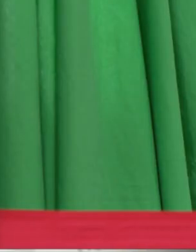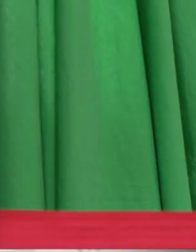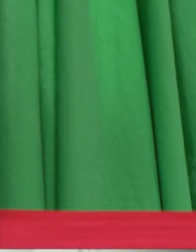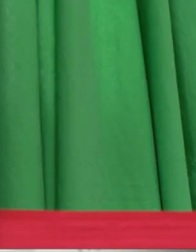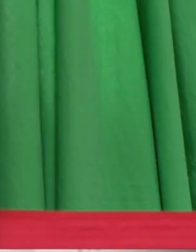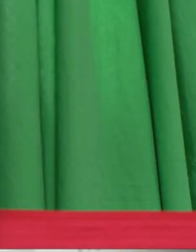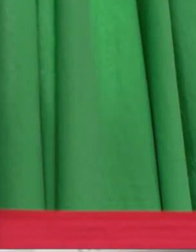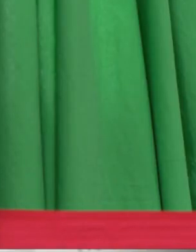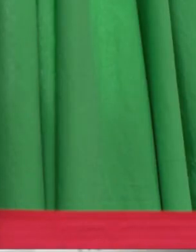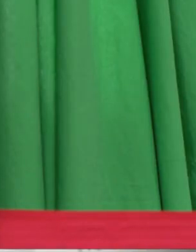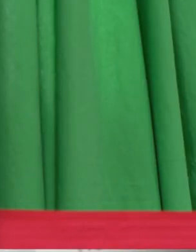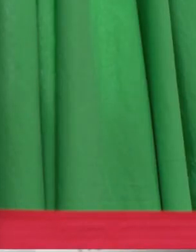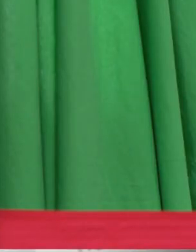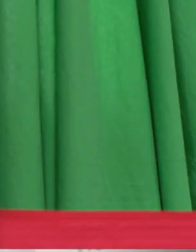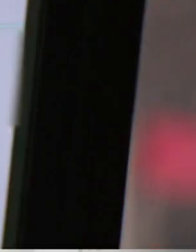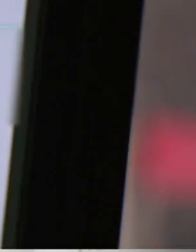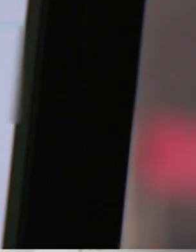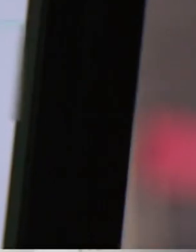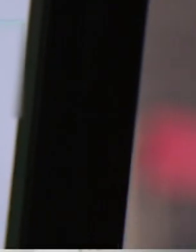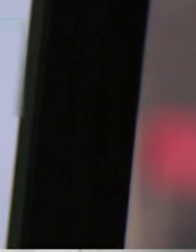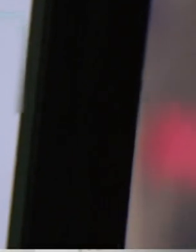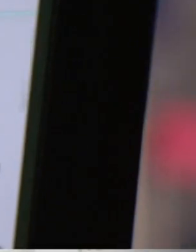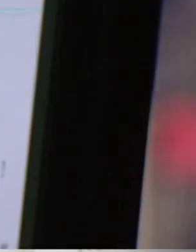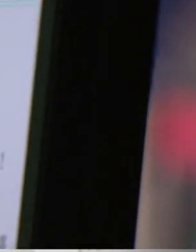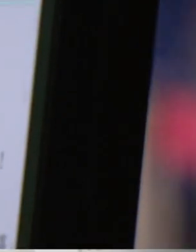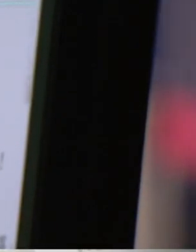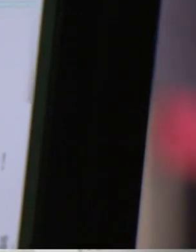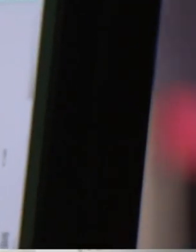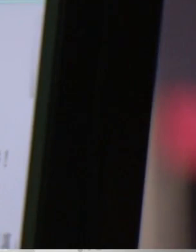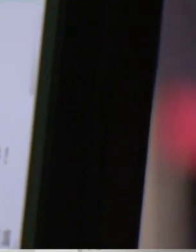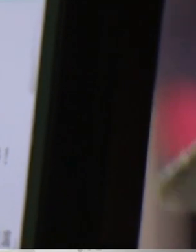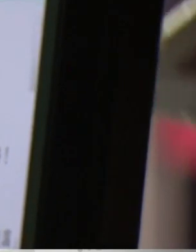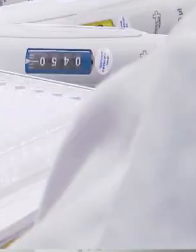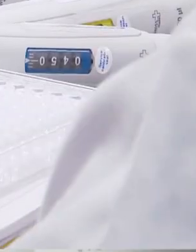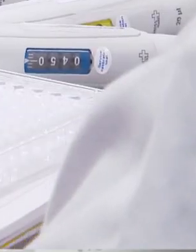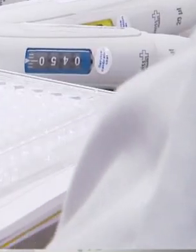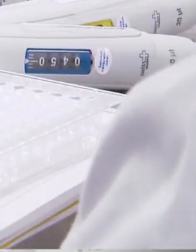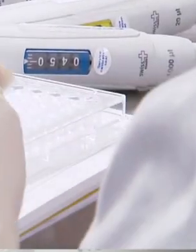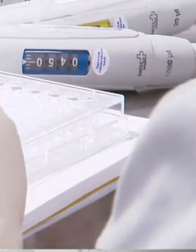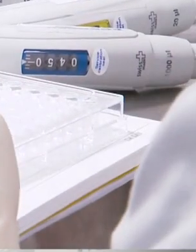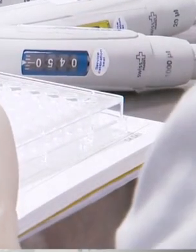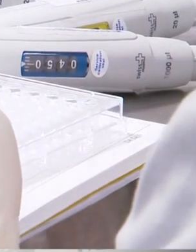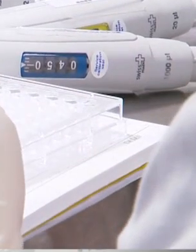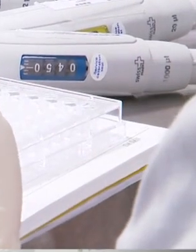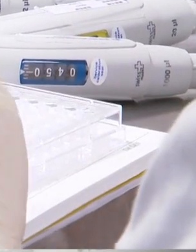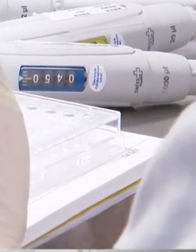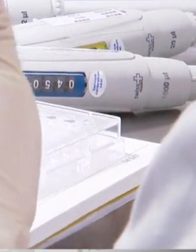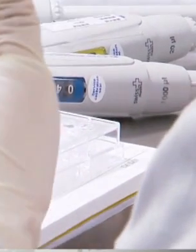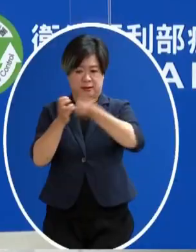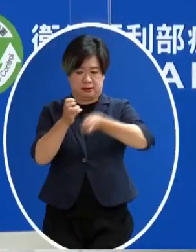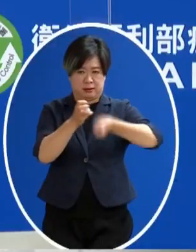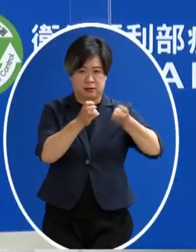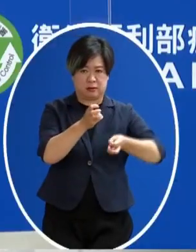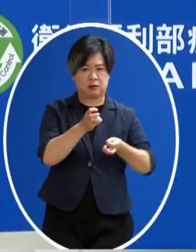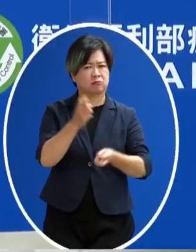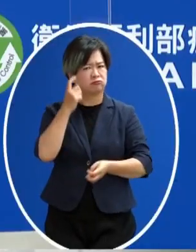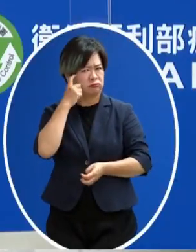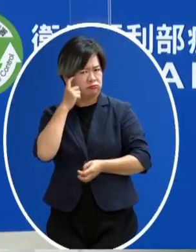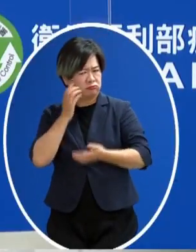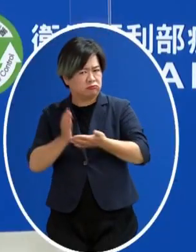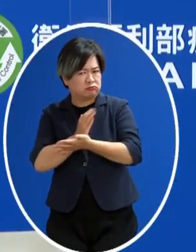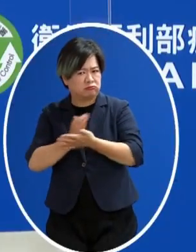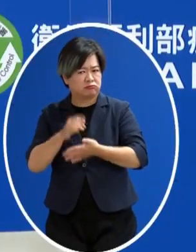risk on their file in the national healthcare system. On Thursday, the CECC responded to criticism over its actions.